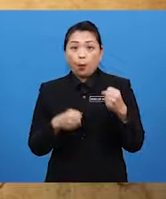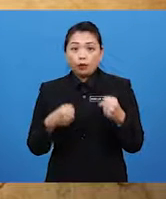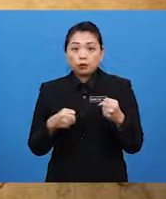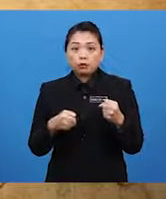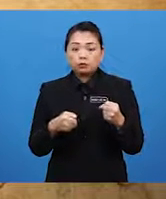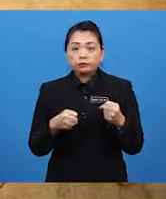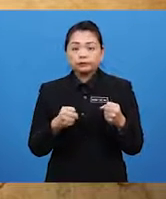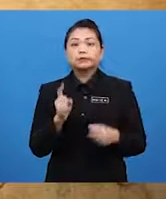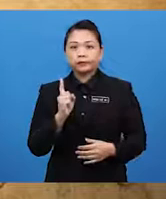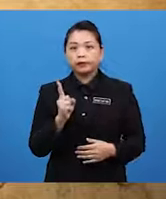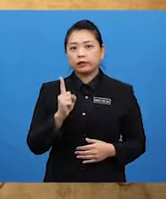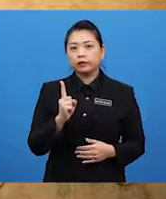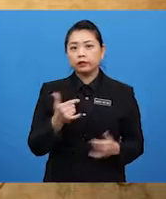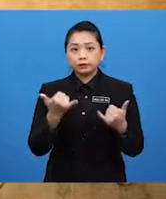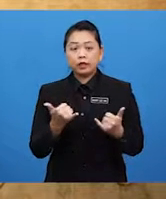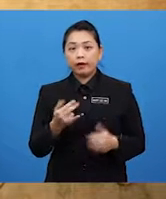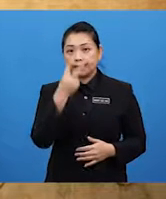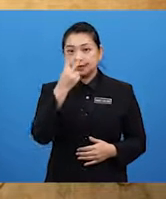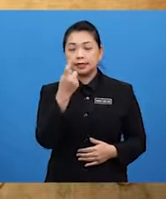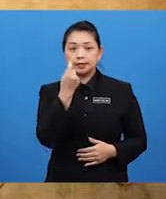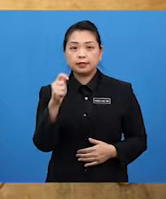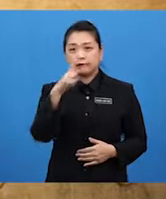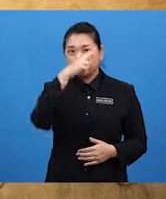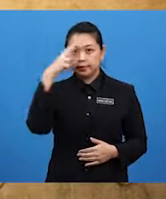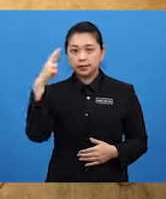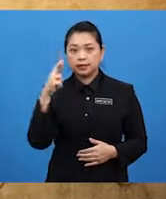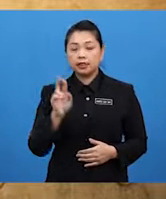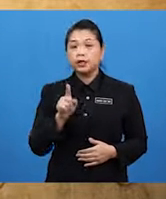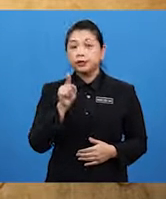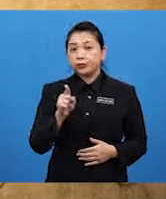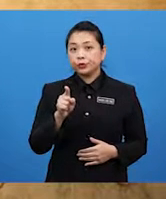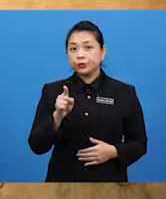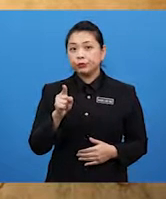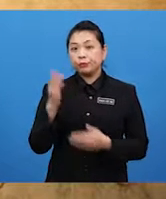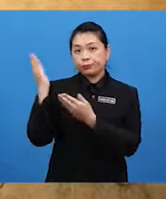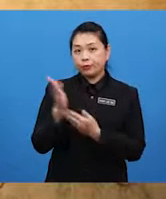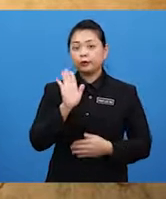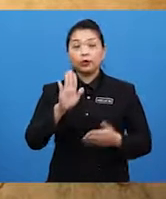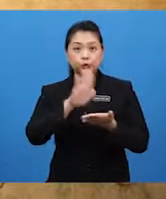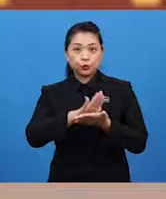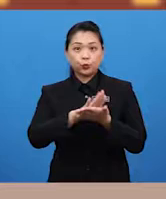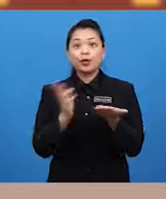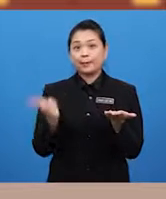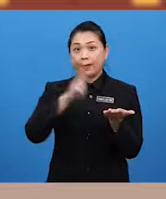Ah, now I see the reason. You've brought your school report.